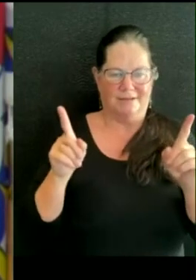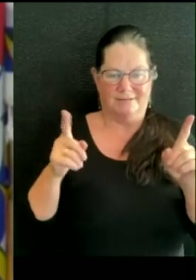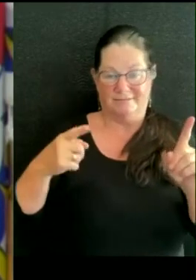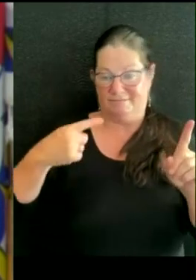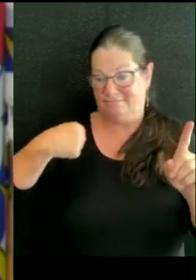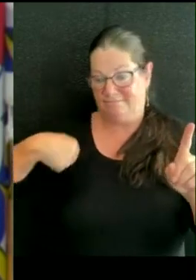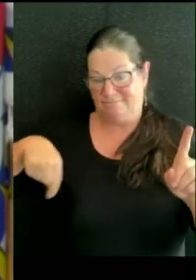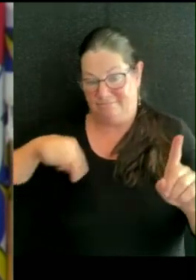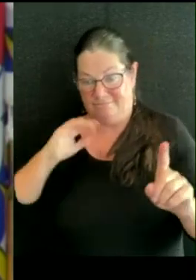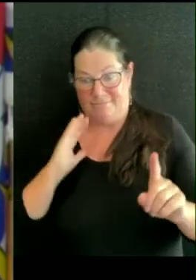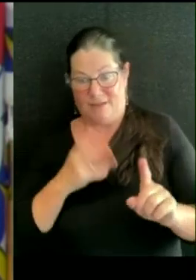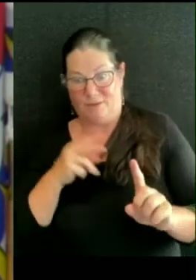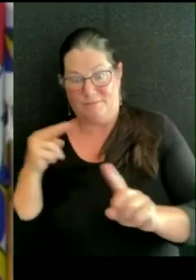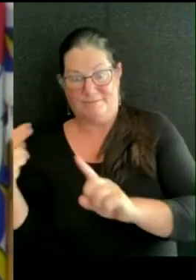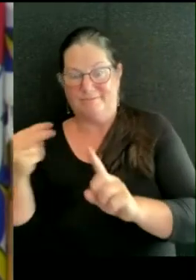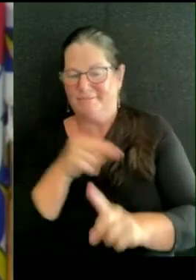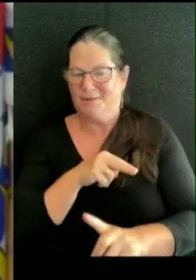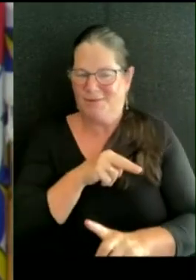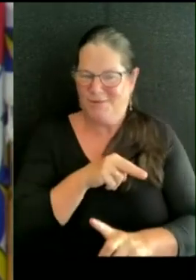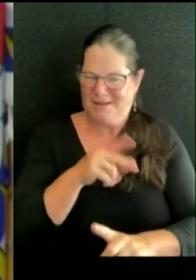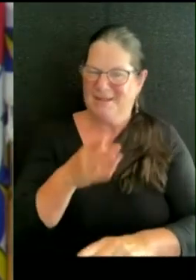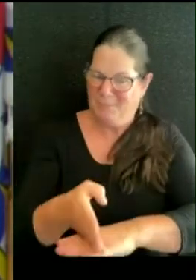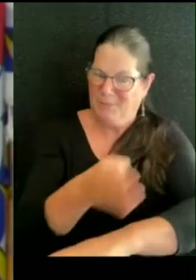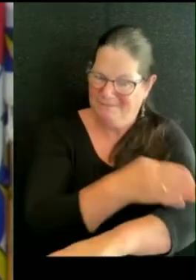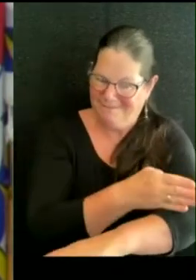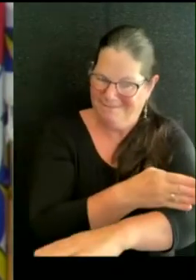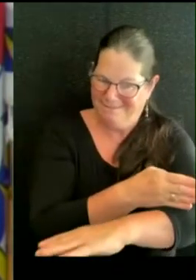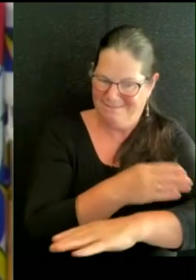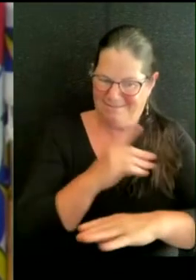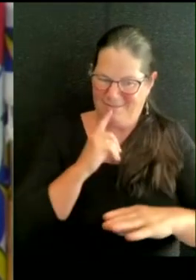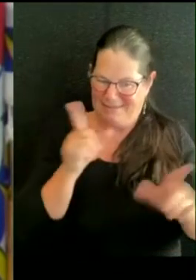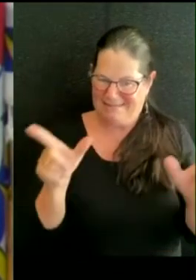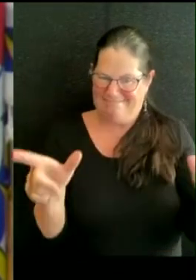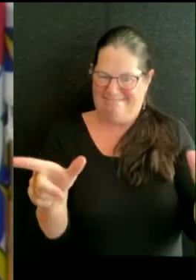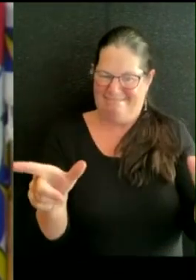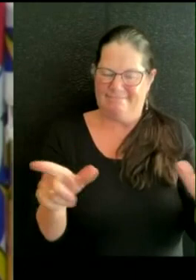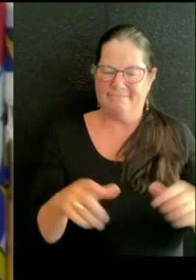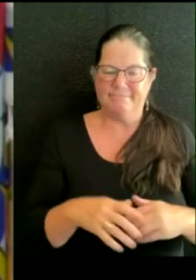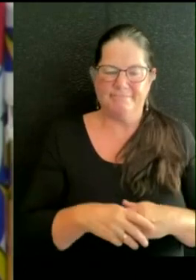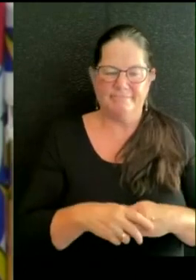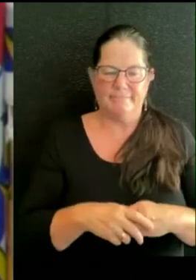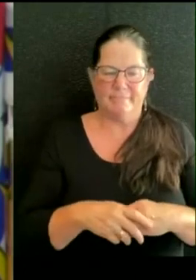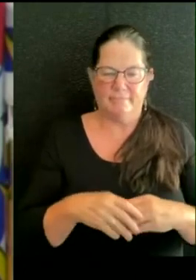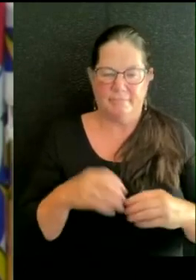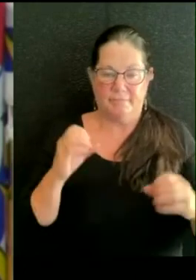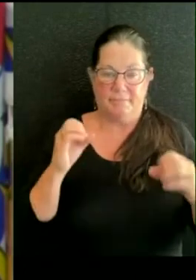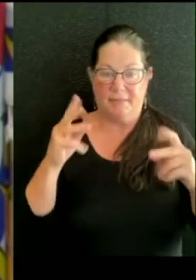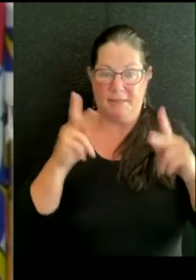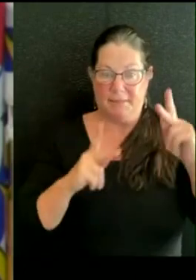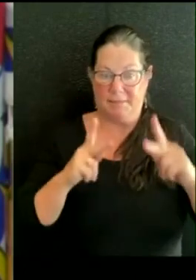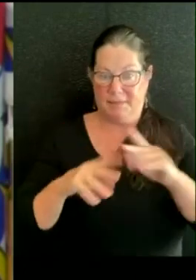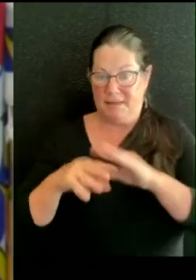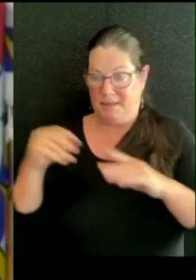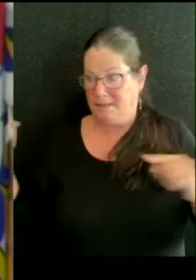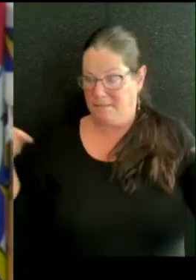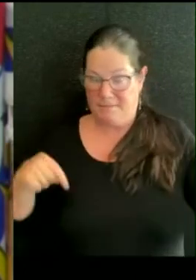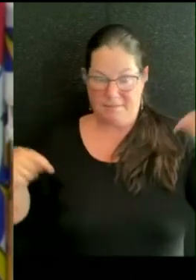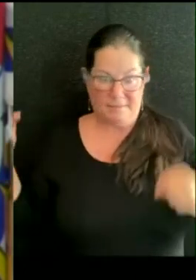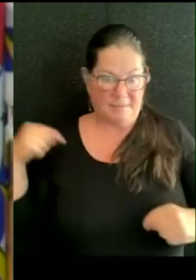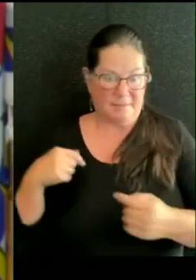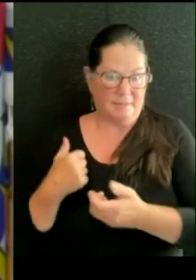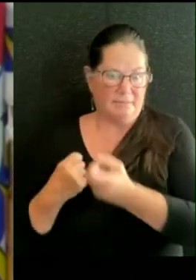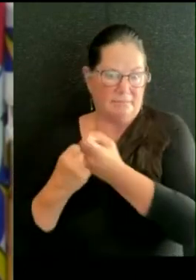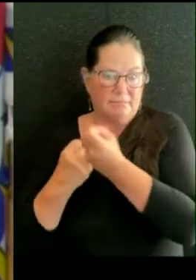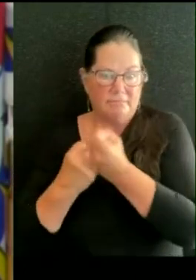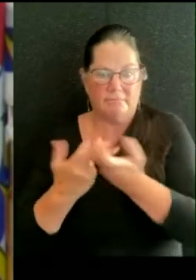the many fire departments who have visited us here and helped out from out of town have now redeployed back to their communities or